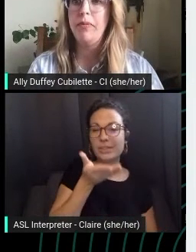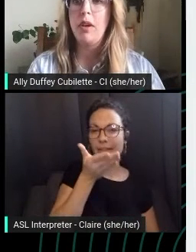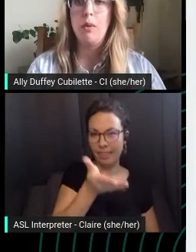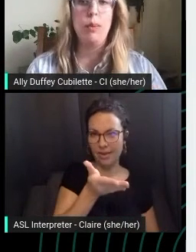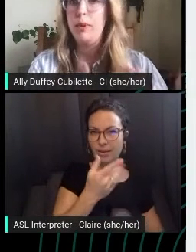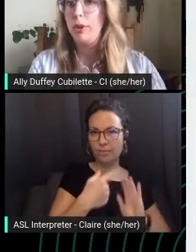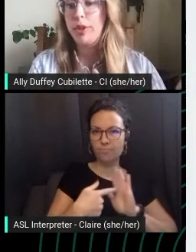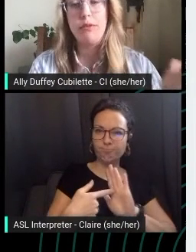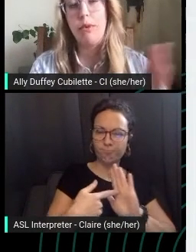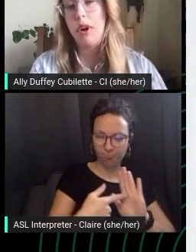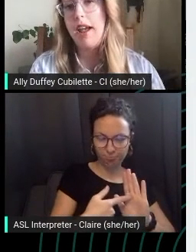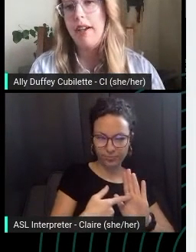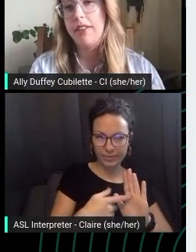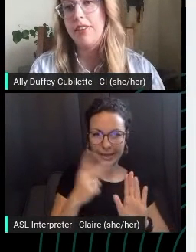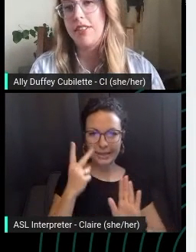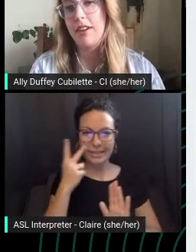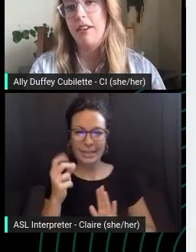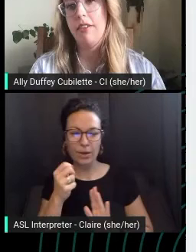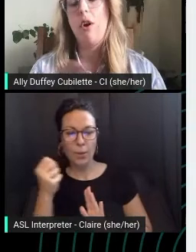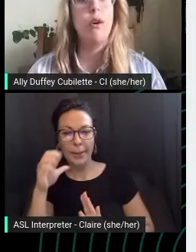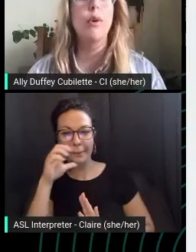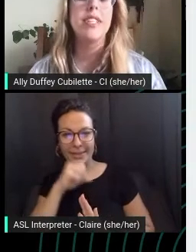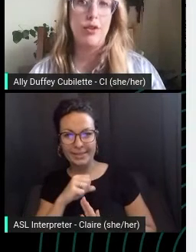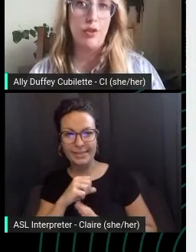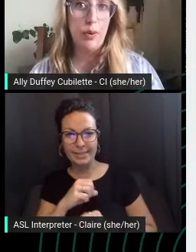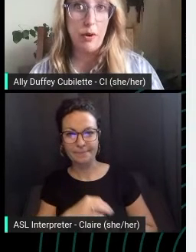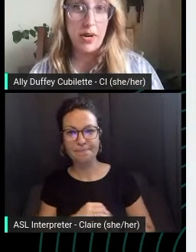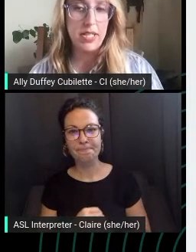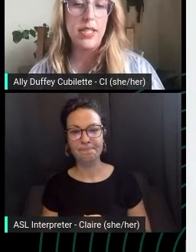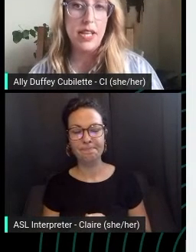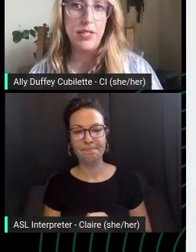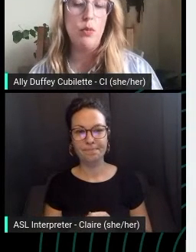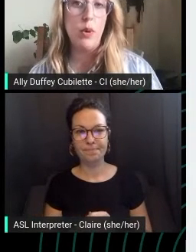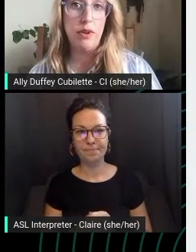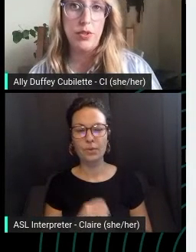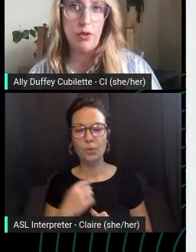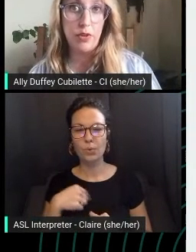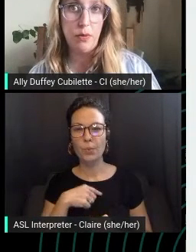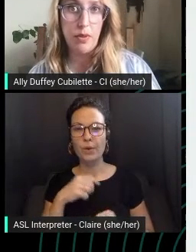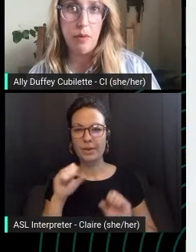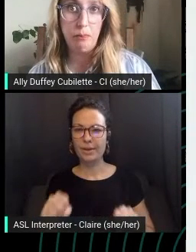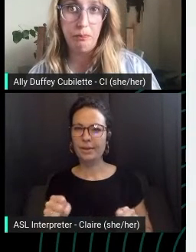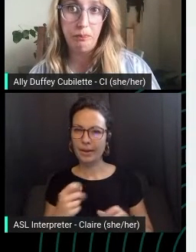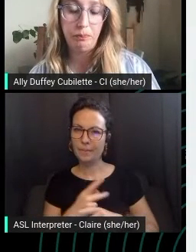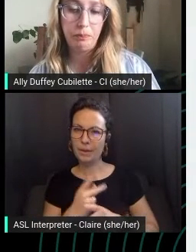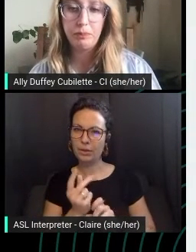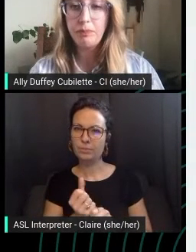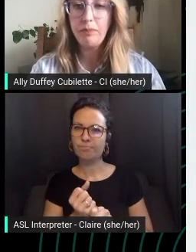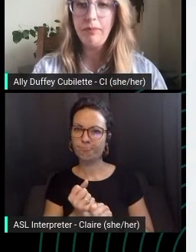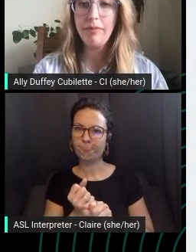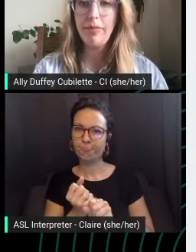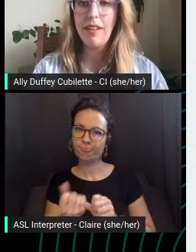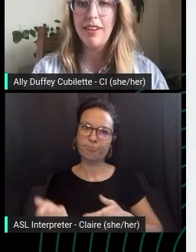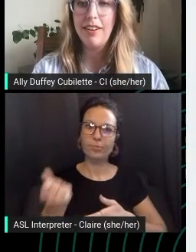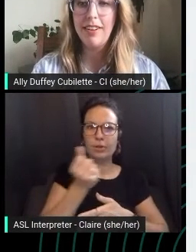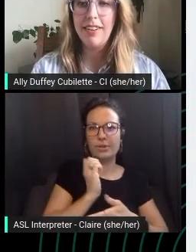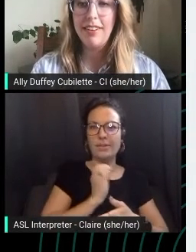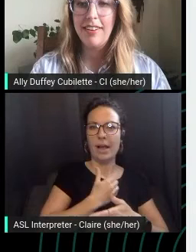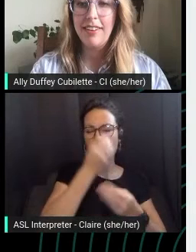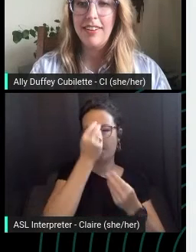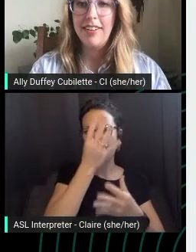showed, what people are looking for, and our organizational priorities, the things that we want to surface for them.